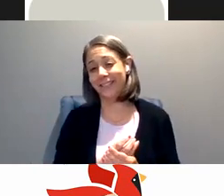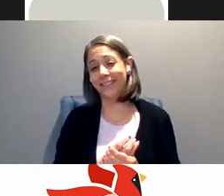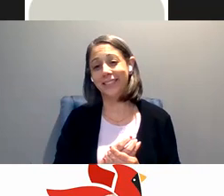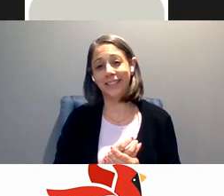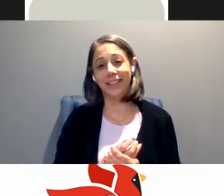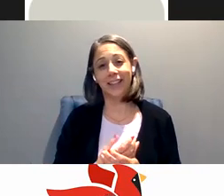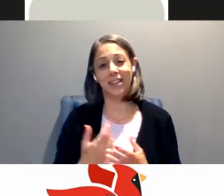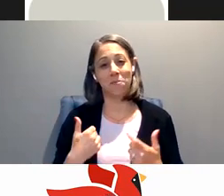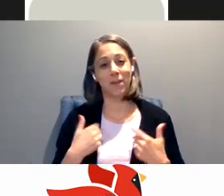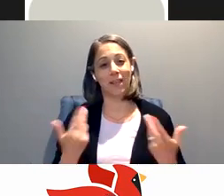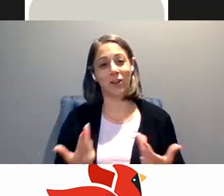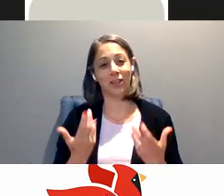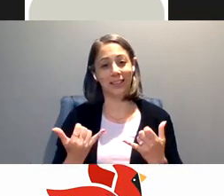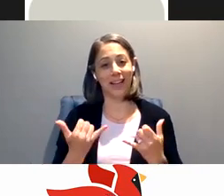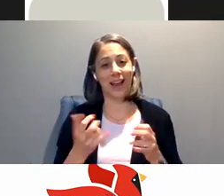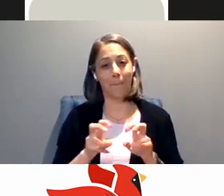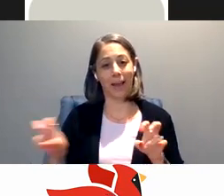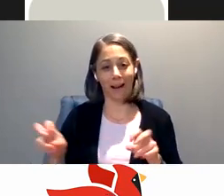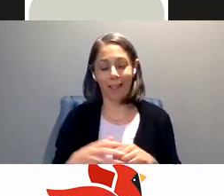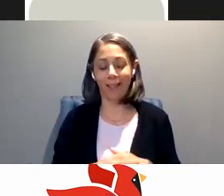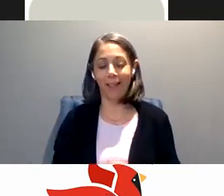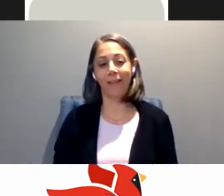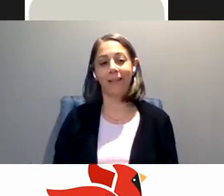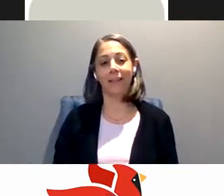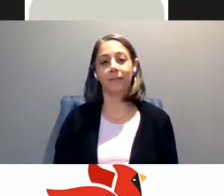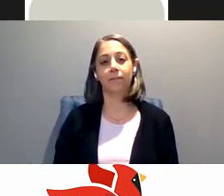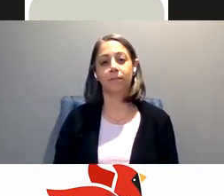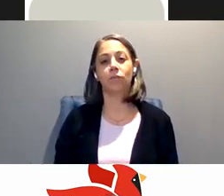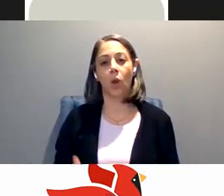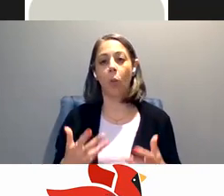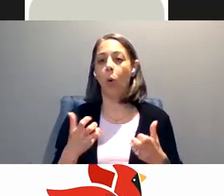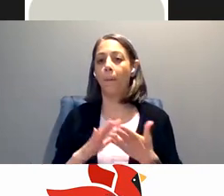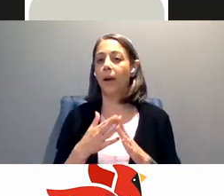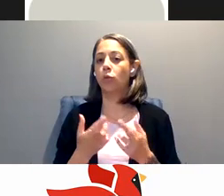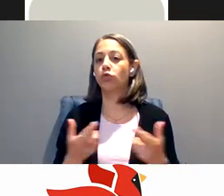the panel today, and I'd like to be a resource for